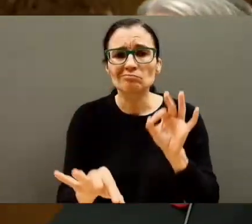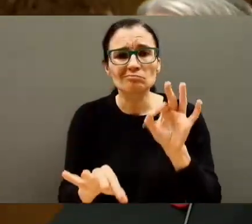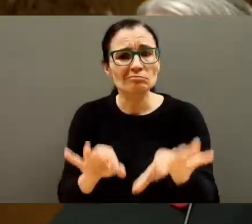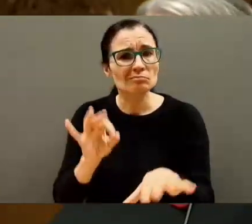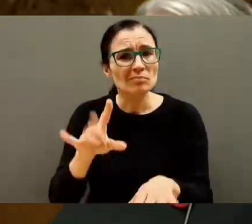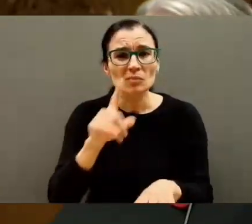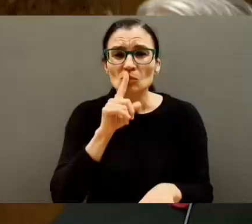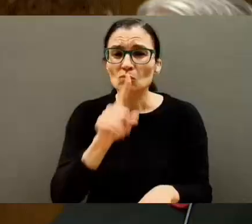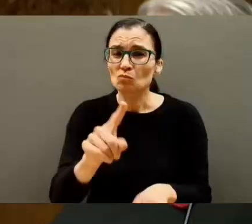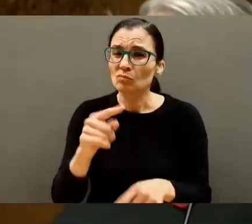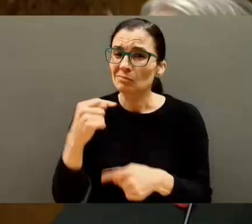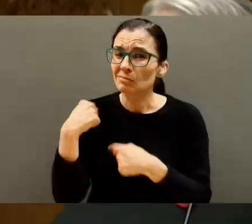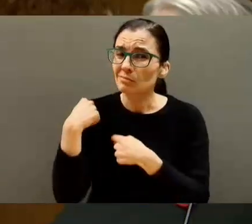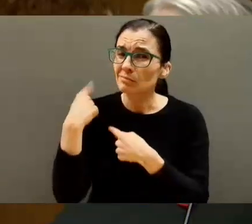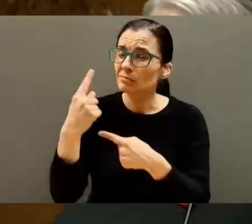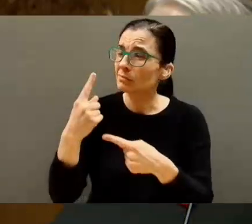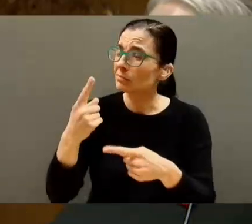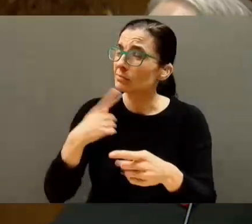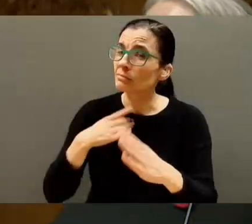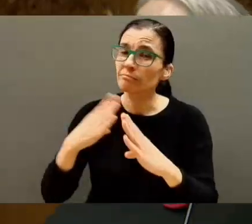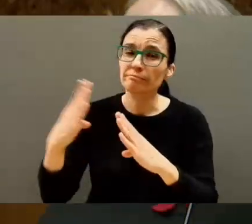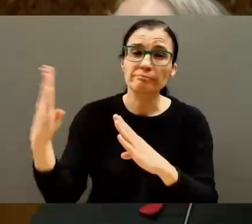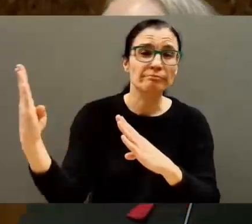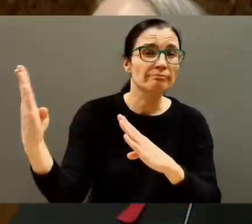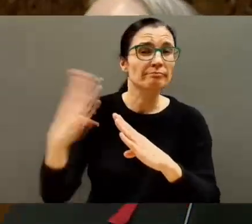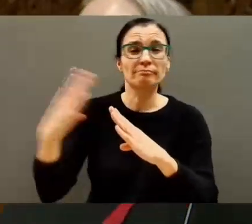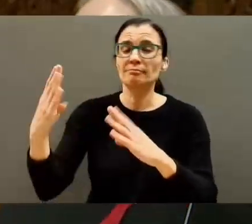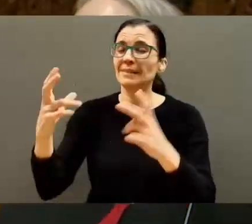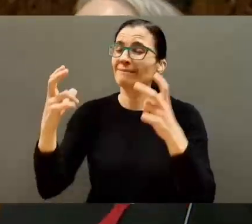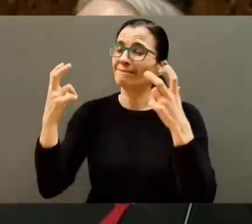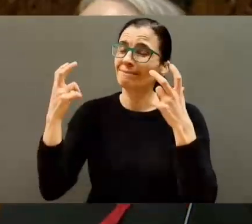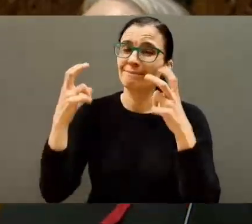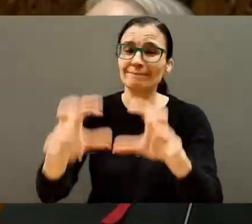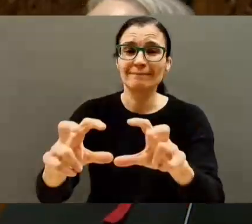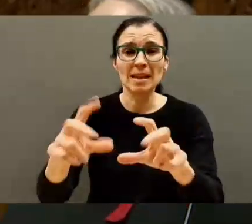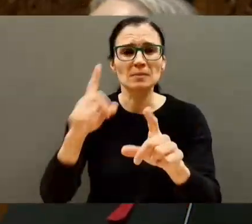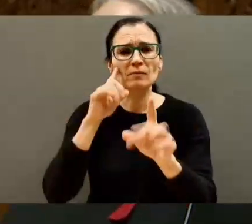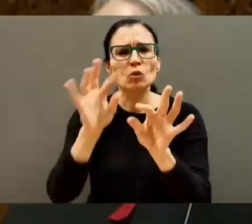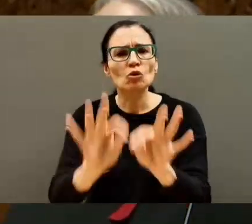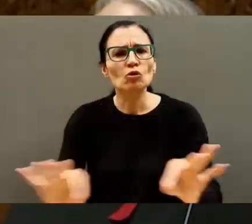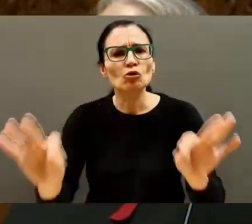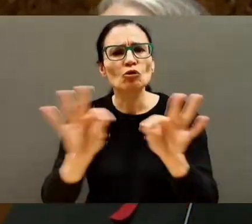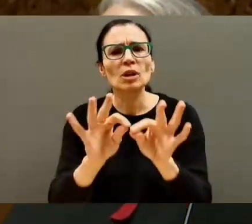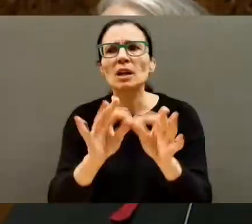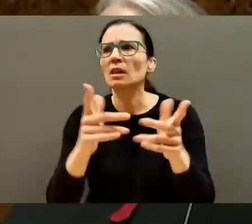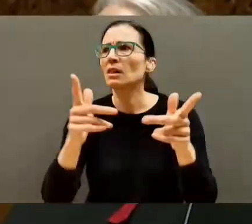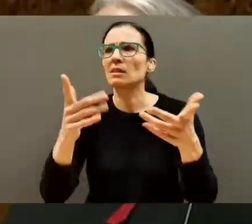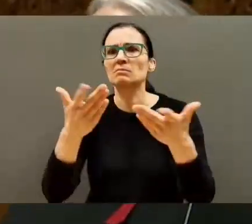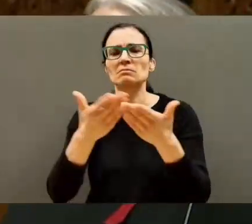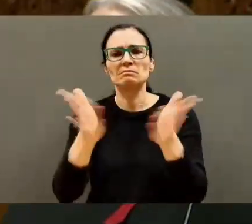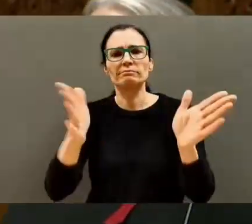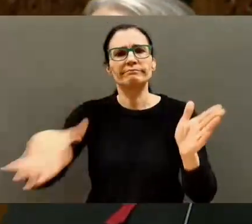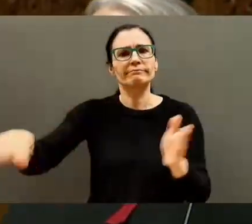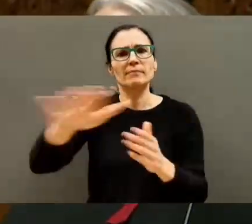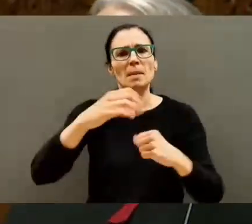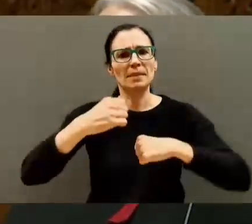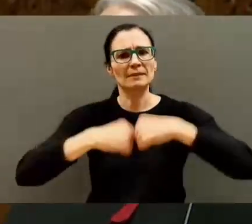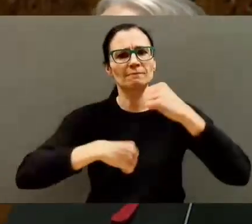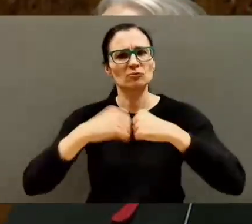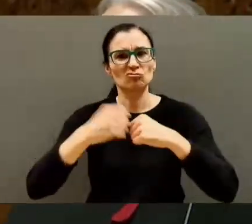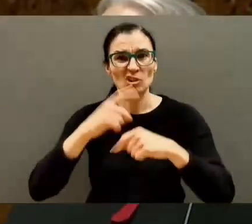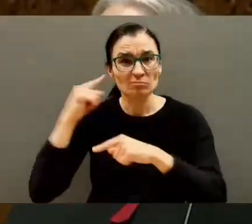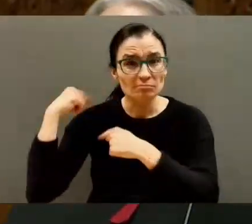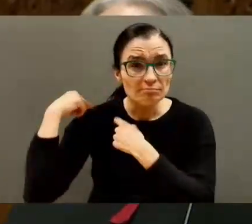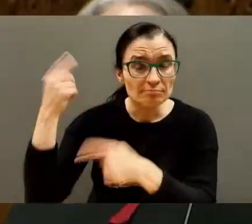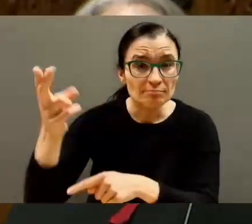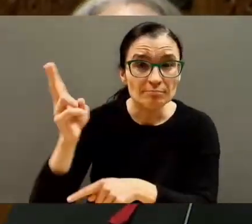in critical public infrastructure in BC history, we need to find ways to deliver that critical infrastructure more quickly. I understand